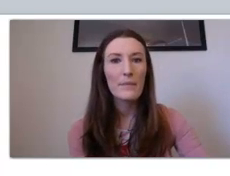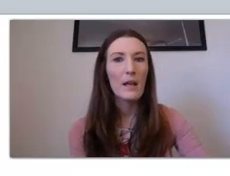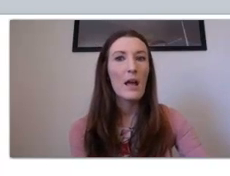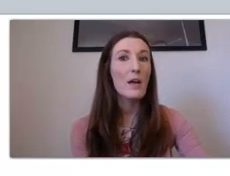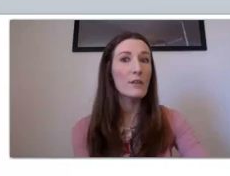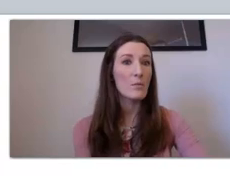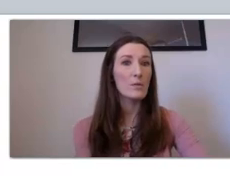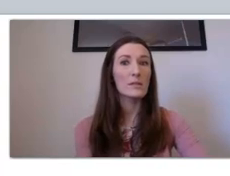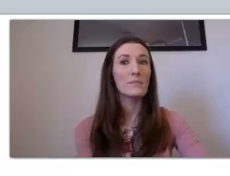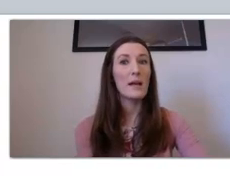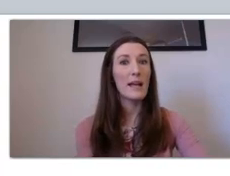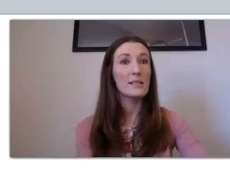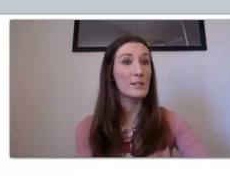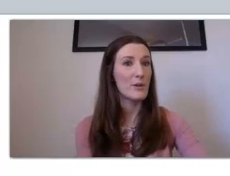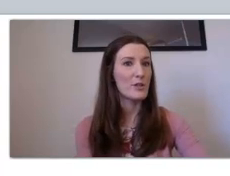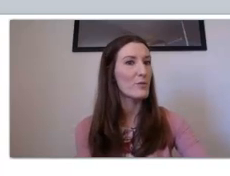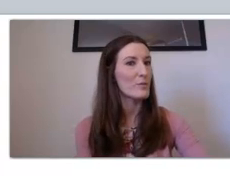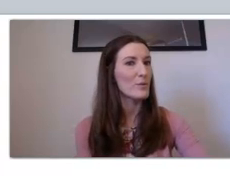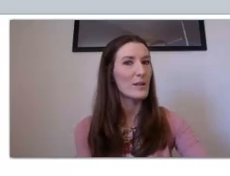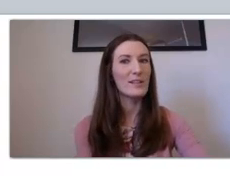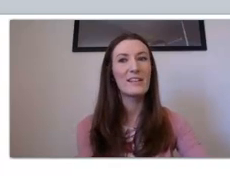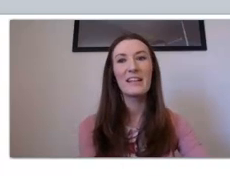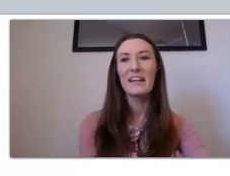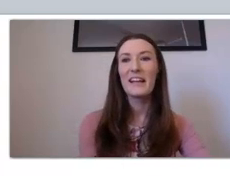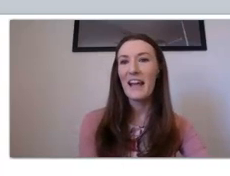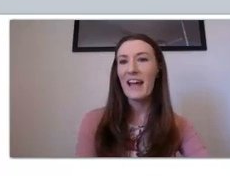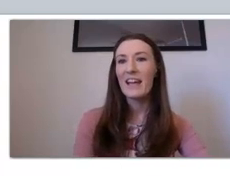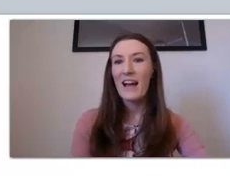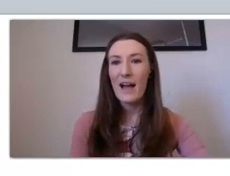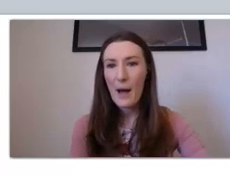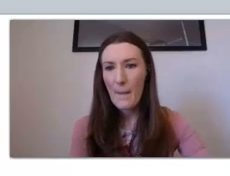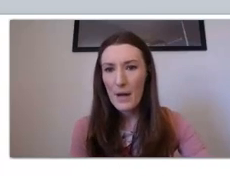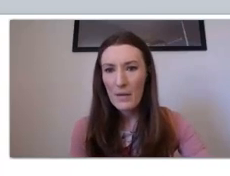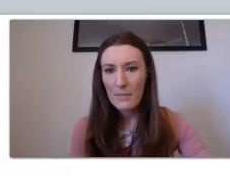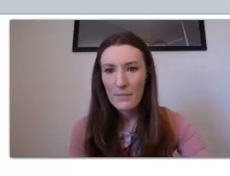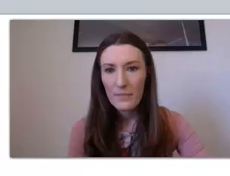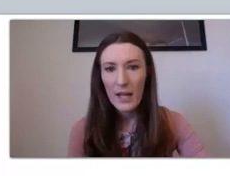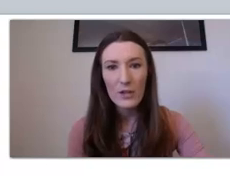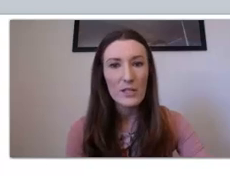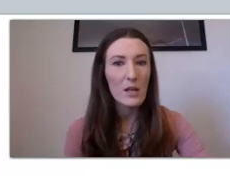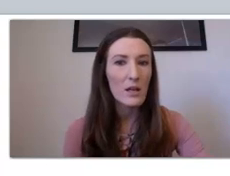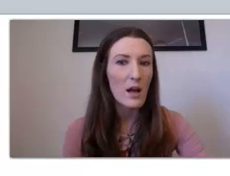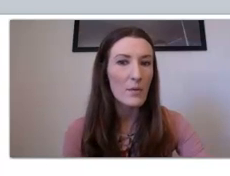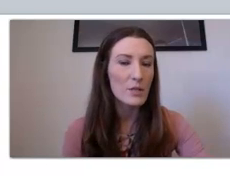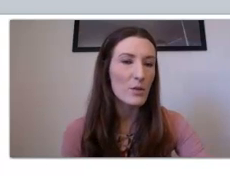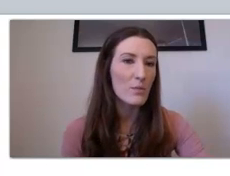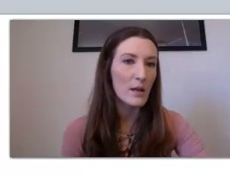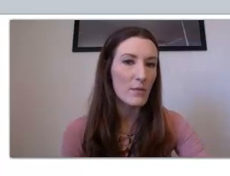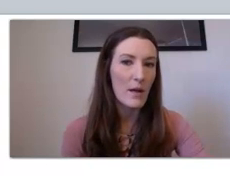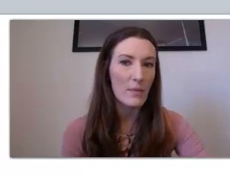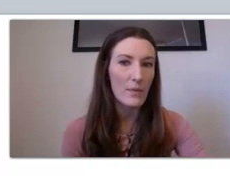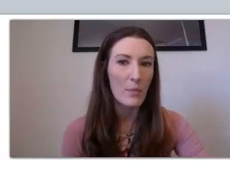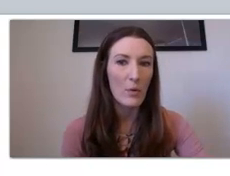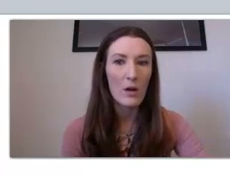Okay. Everyday rules. Again, situation, rule. Okay. Here's I want to do the